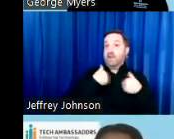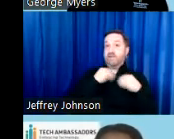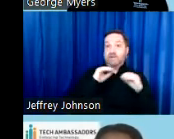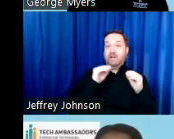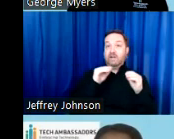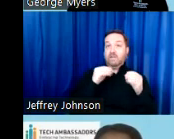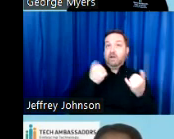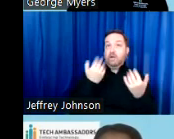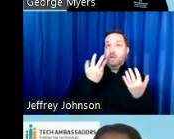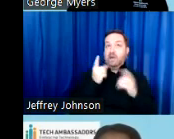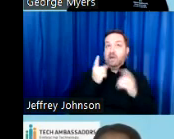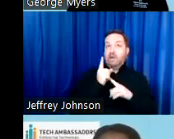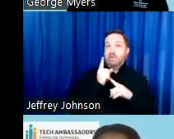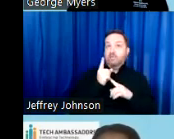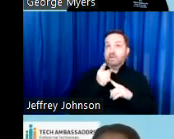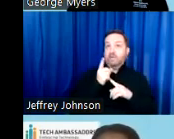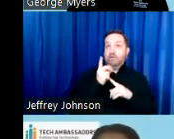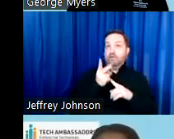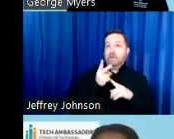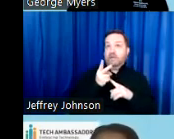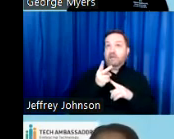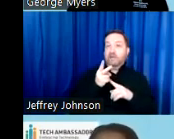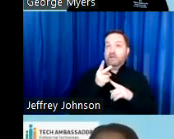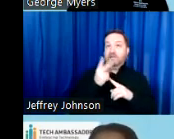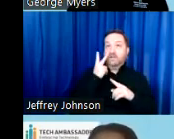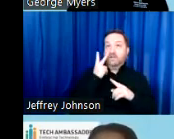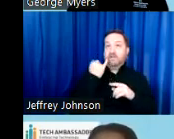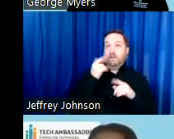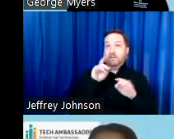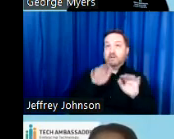someone's typing another question for us right now.